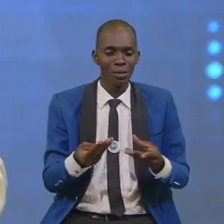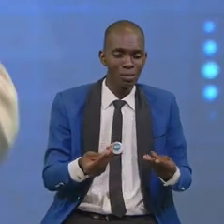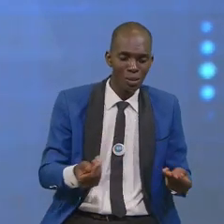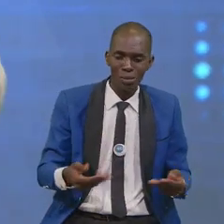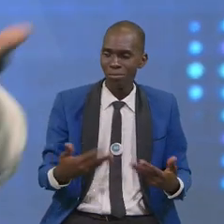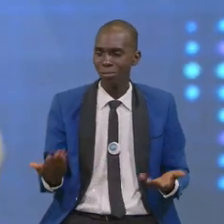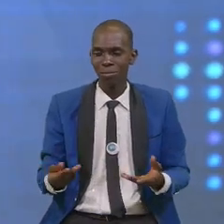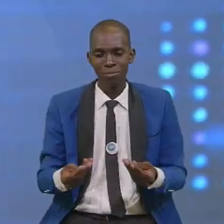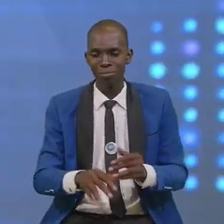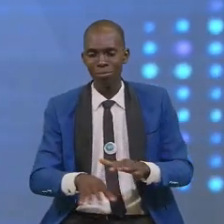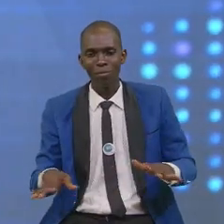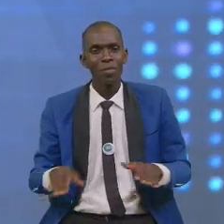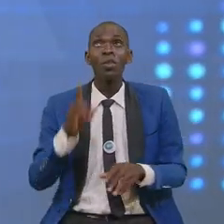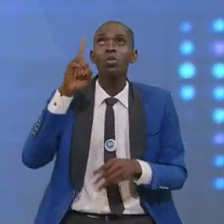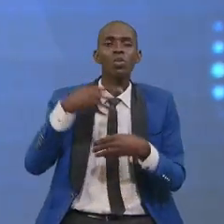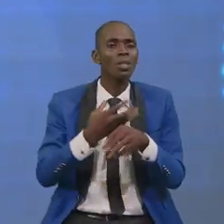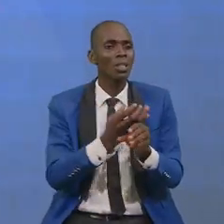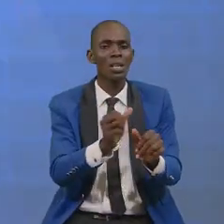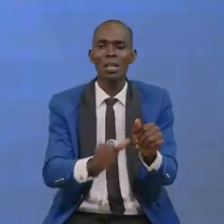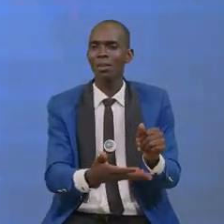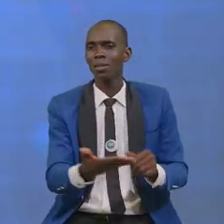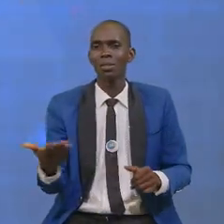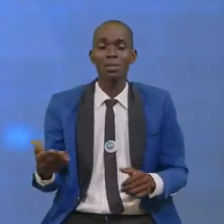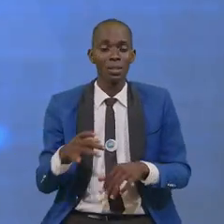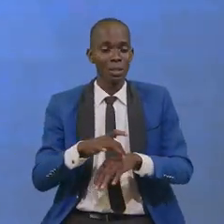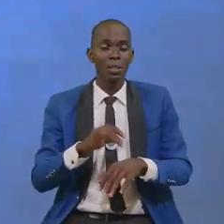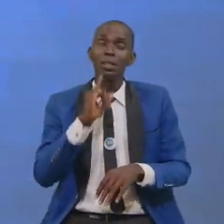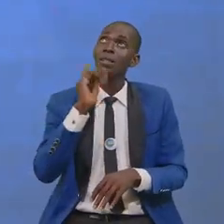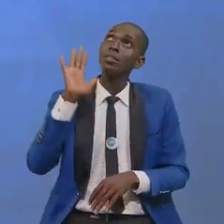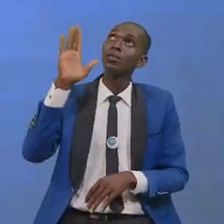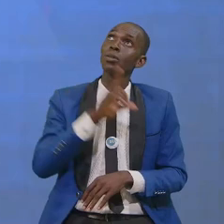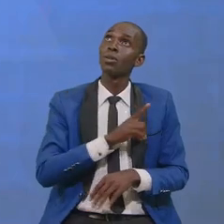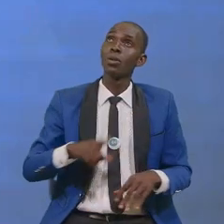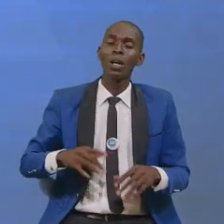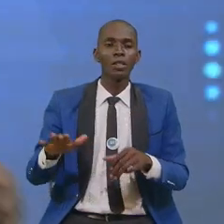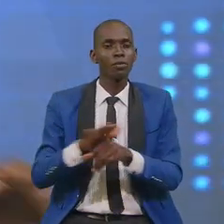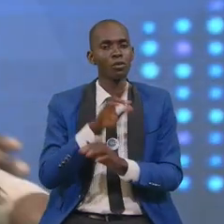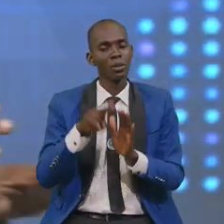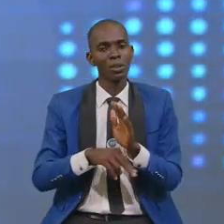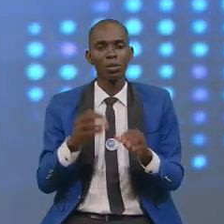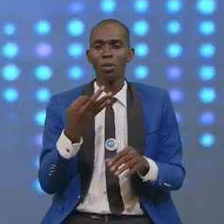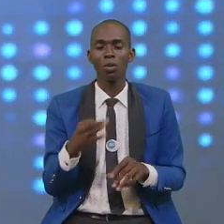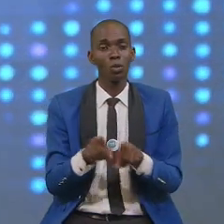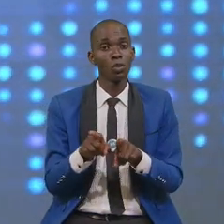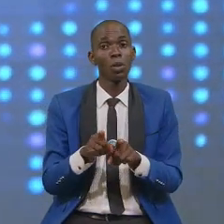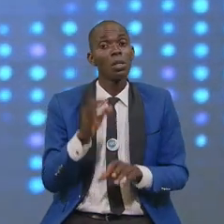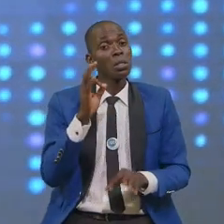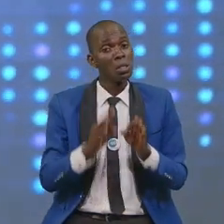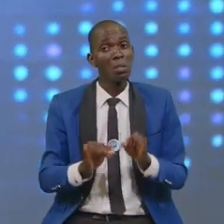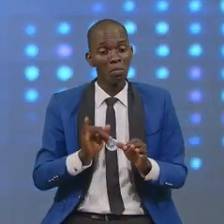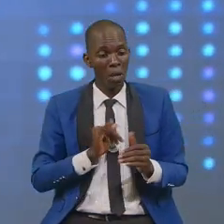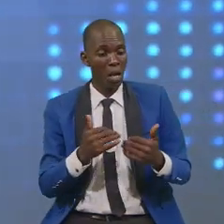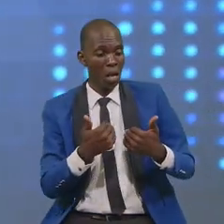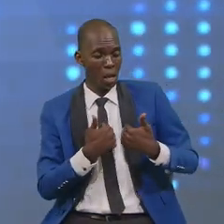land. You created everything. The earth is the Lord's and the fullness thereof. And so even if I add them and